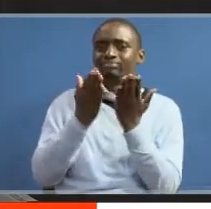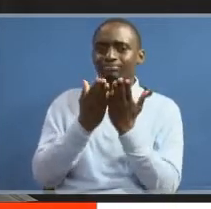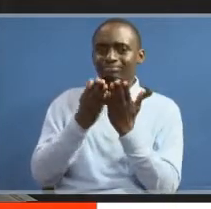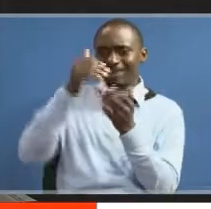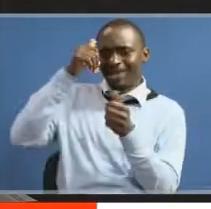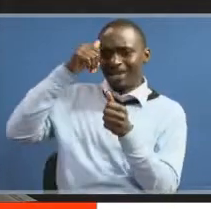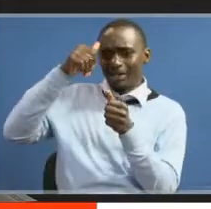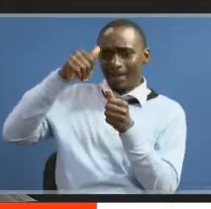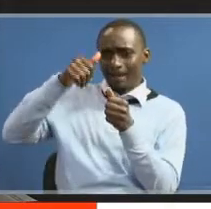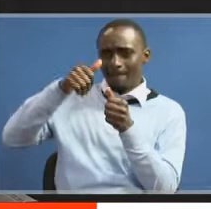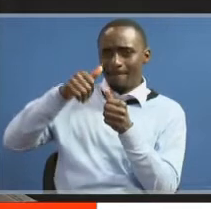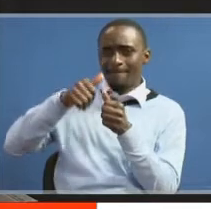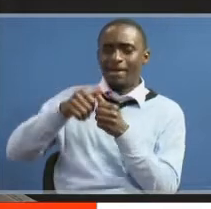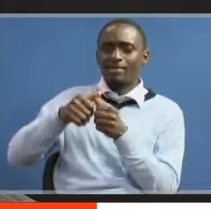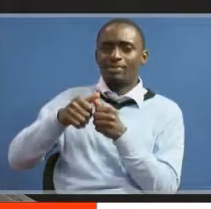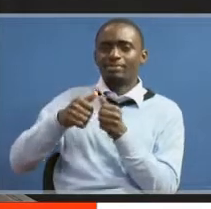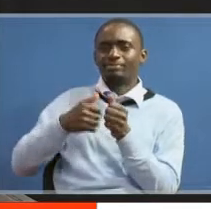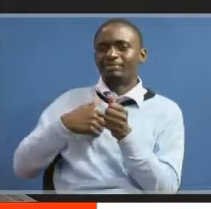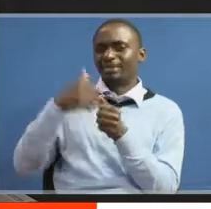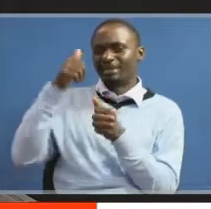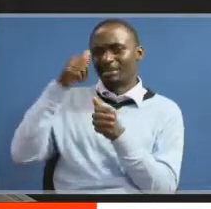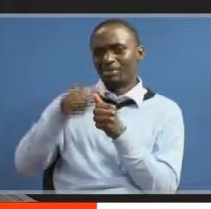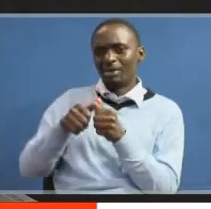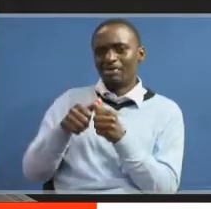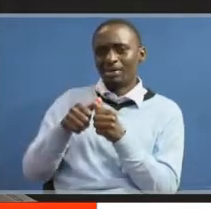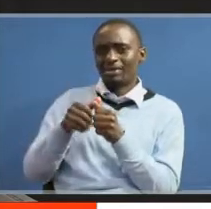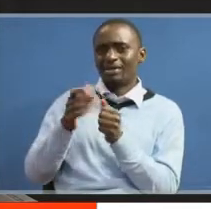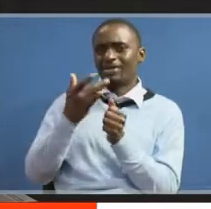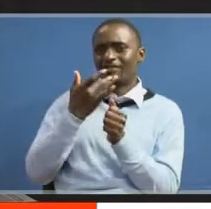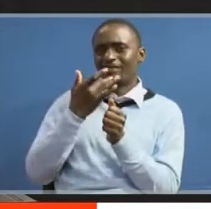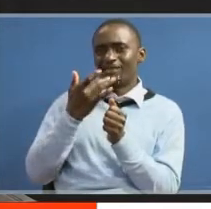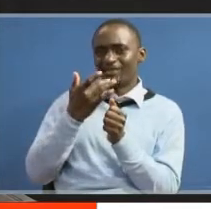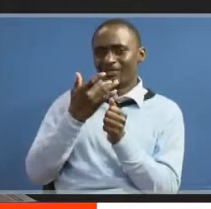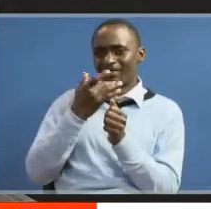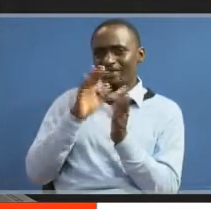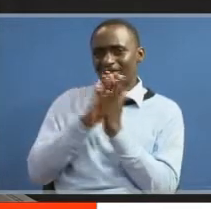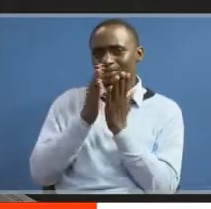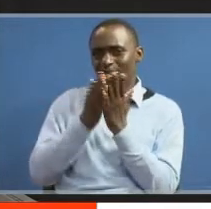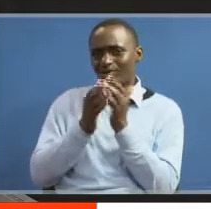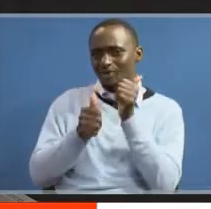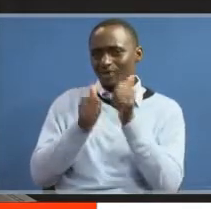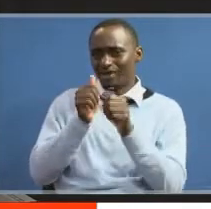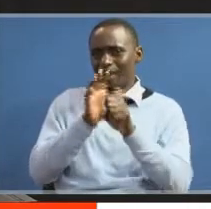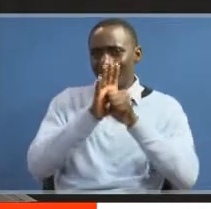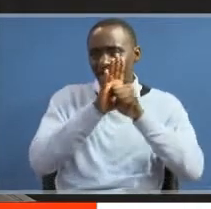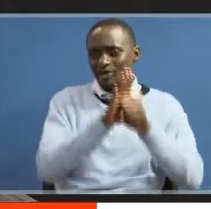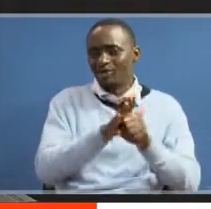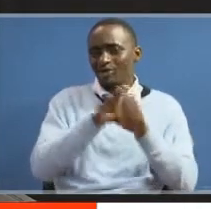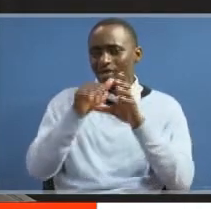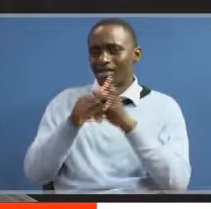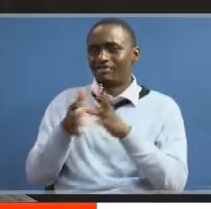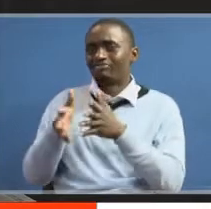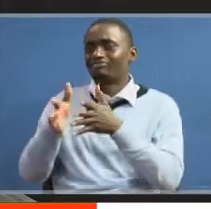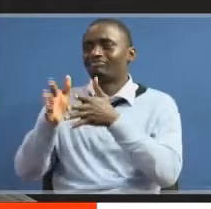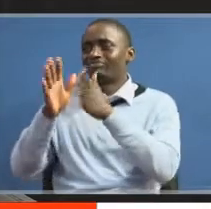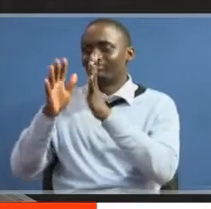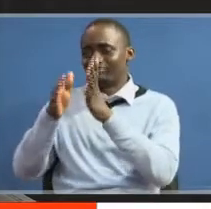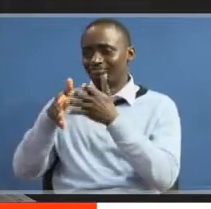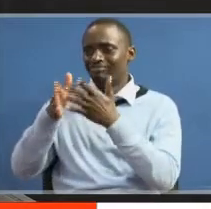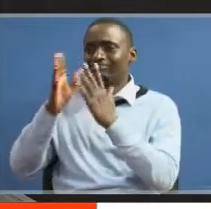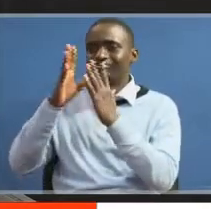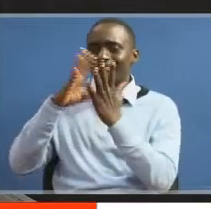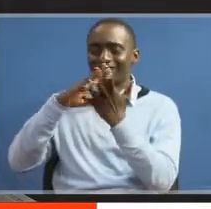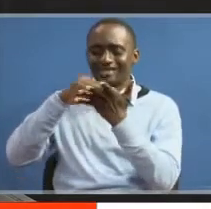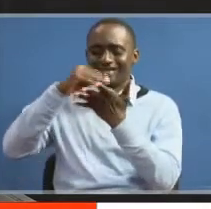I remember my all-time favorite was Betrayal in the City. We studied it